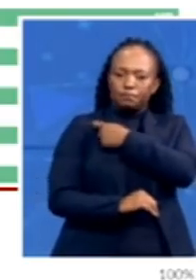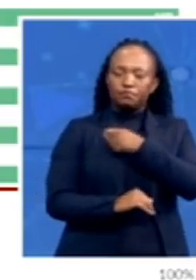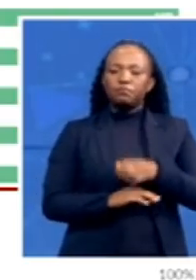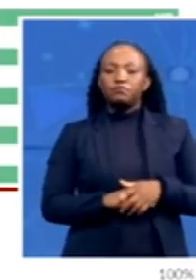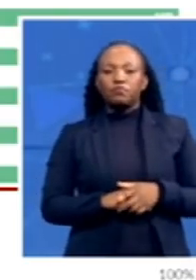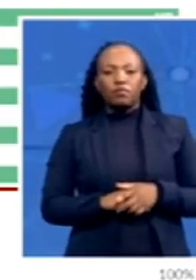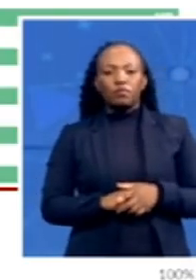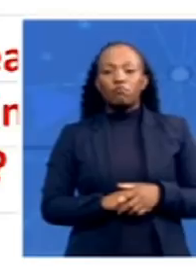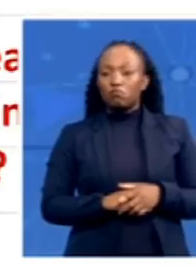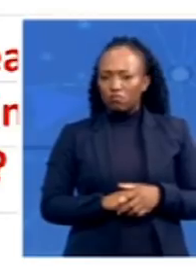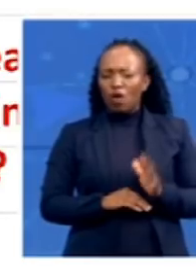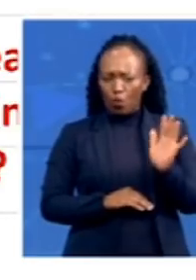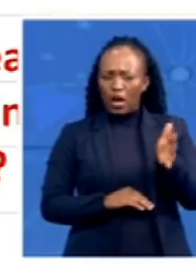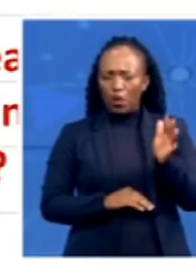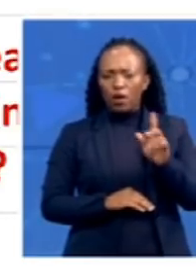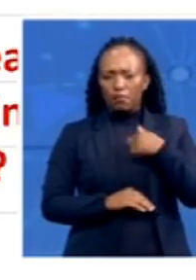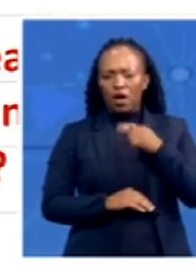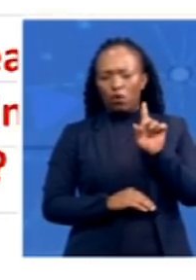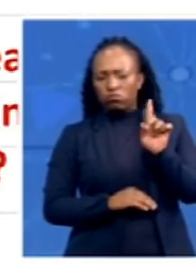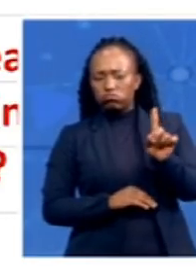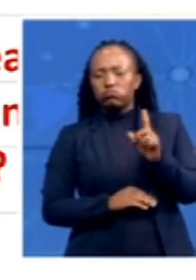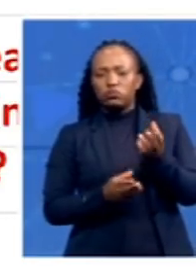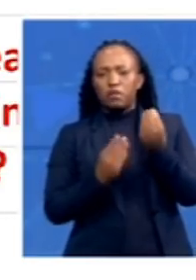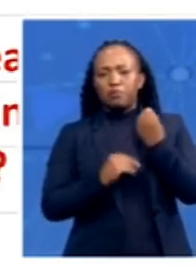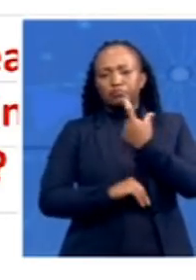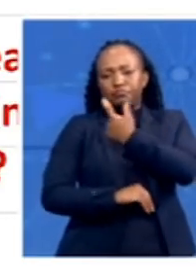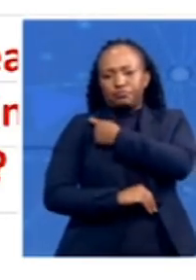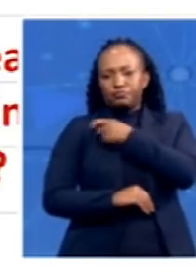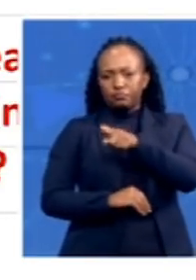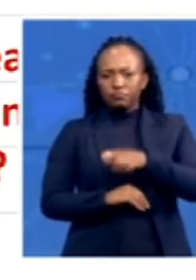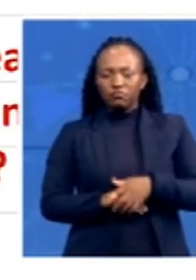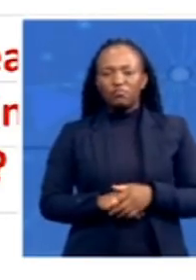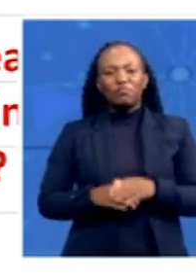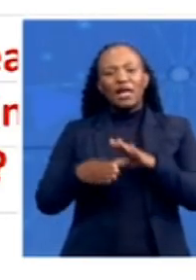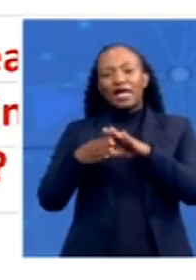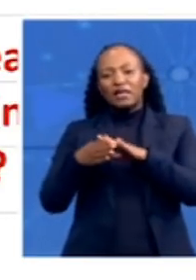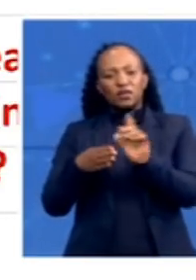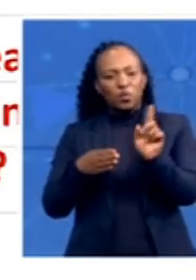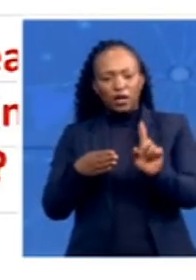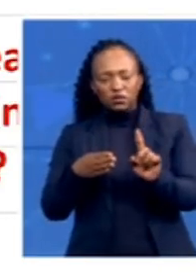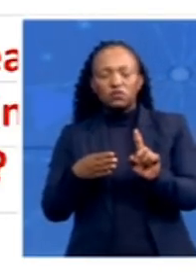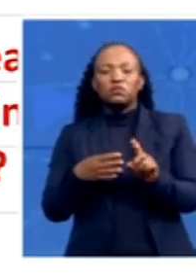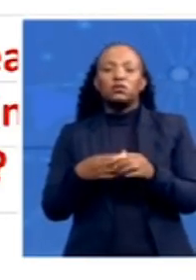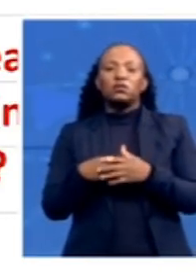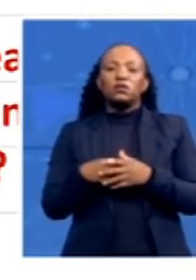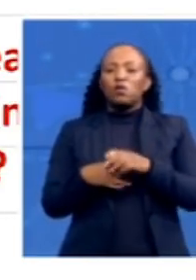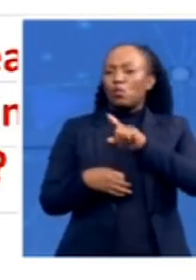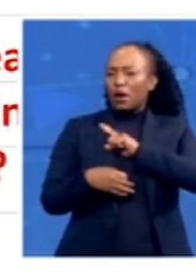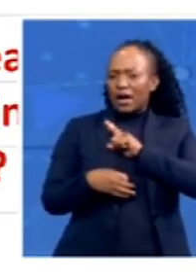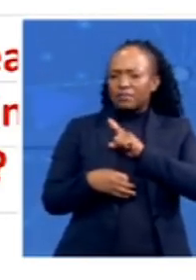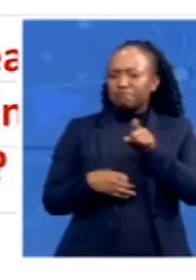vaccinated. Now, what are the reasons? So Flora also actually mentioned some of these, and as you can see, the top reason there at the